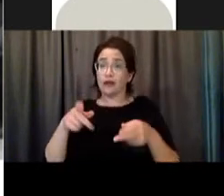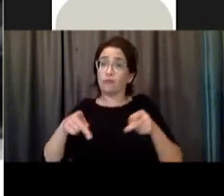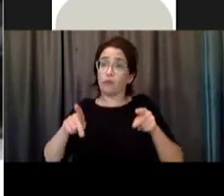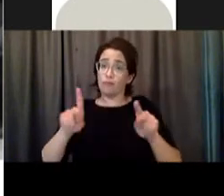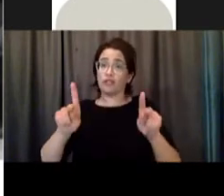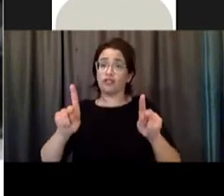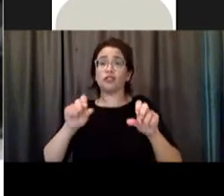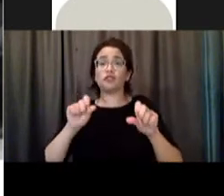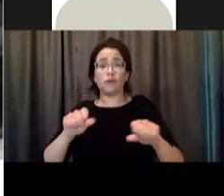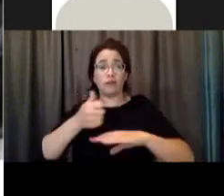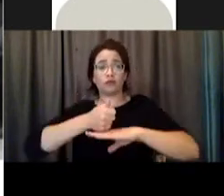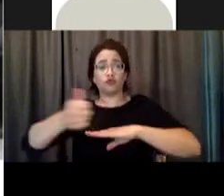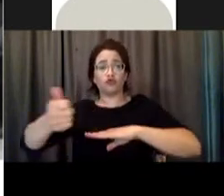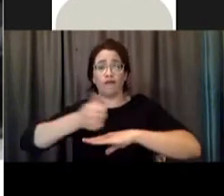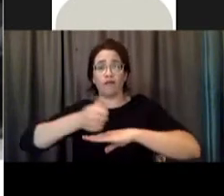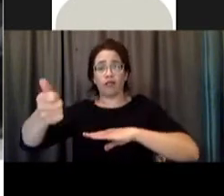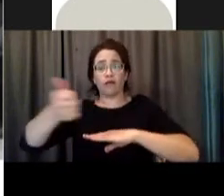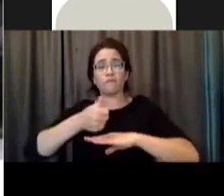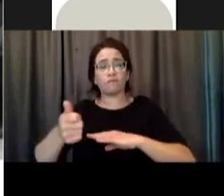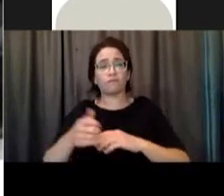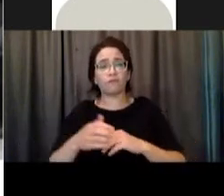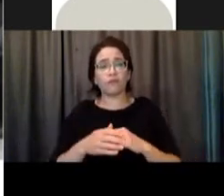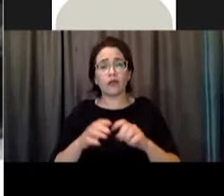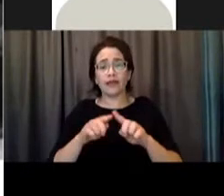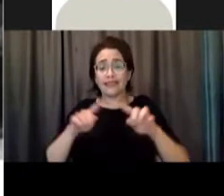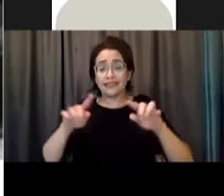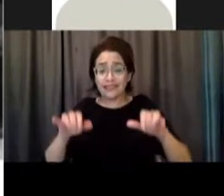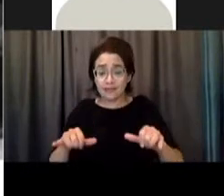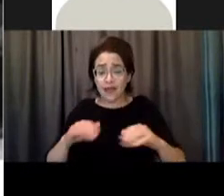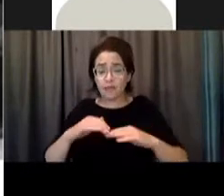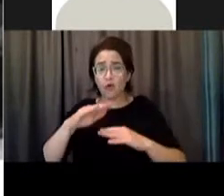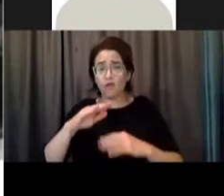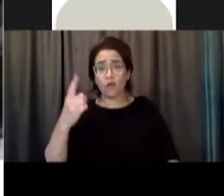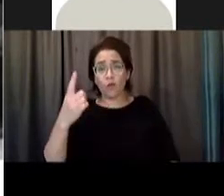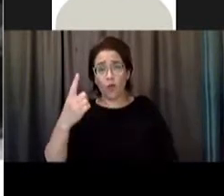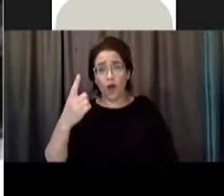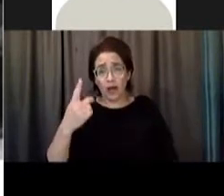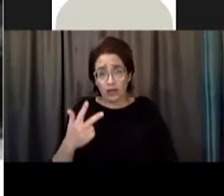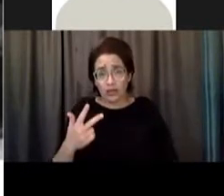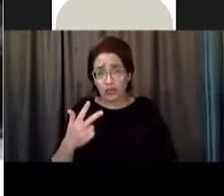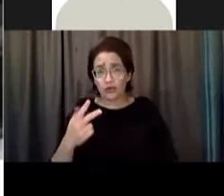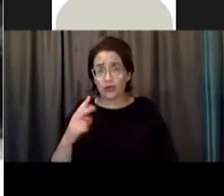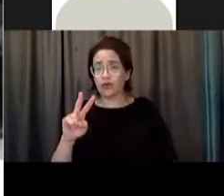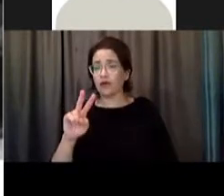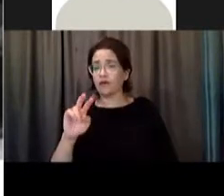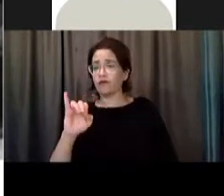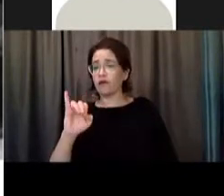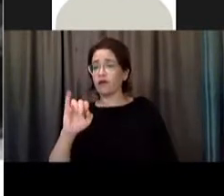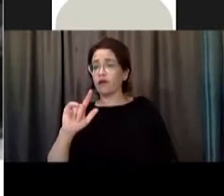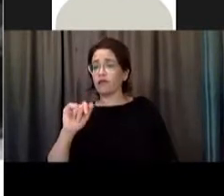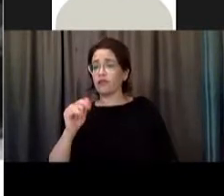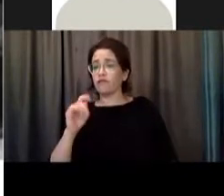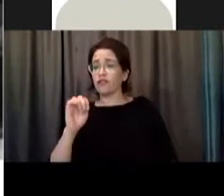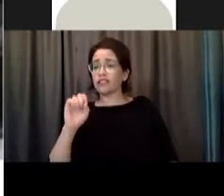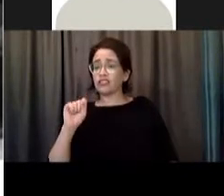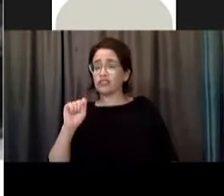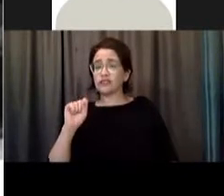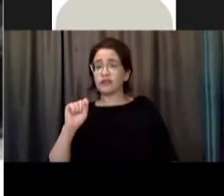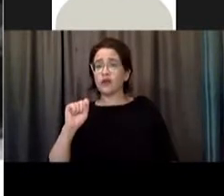At the same time, over one-third of the villages in Ukraine were put on blacklists for failing to meet the grain quotas.